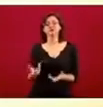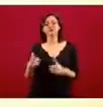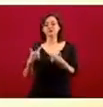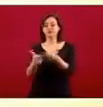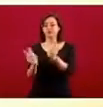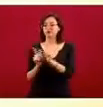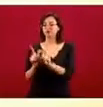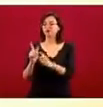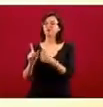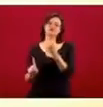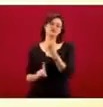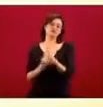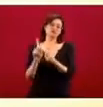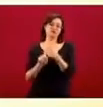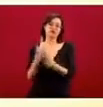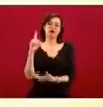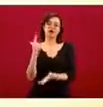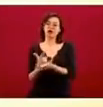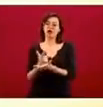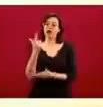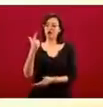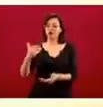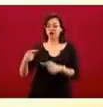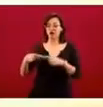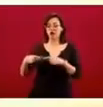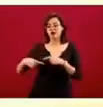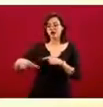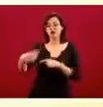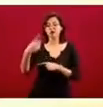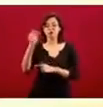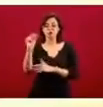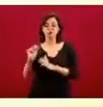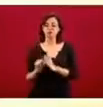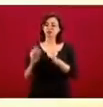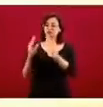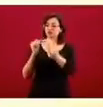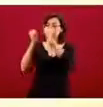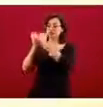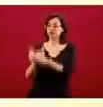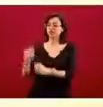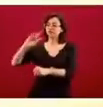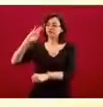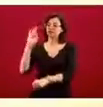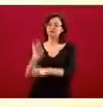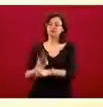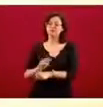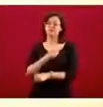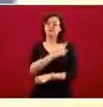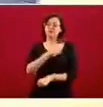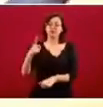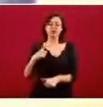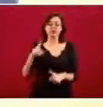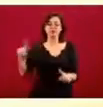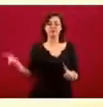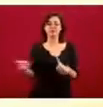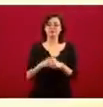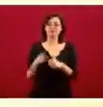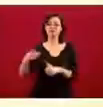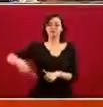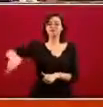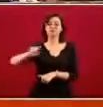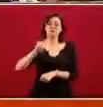kidney failure. So if you see all of these risk factors, they match